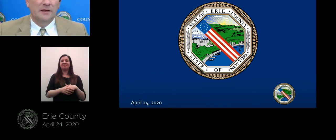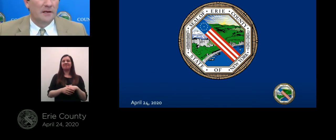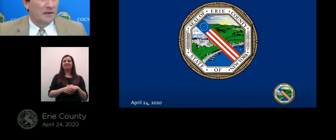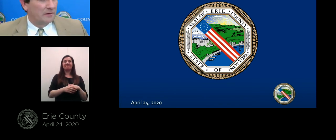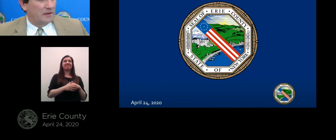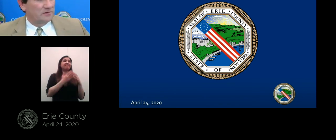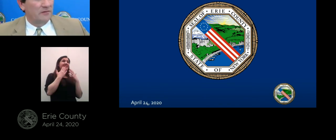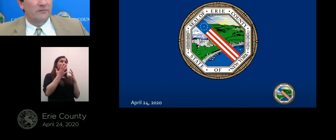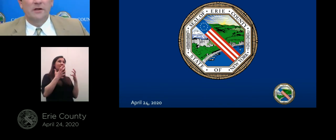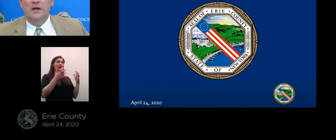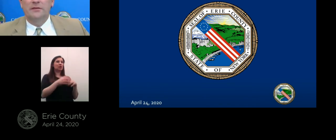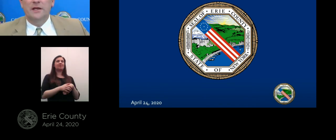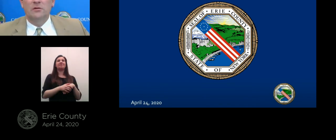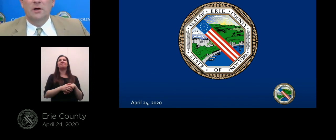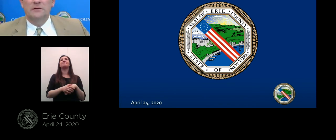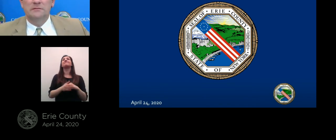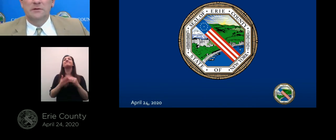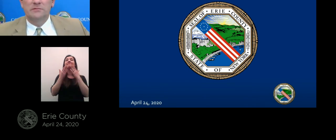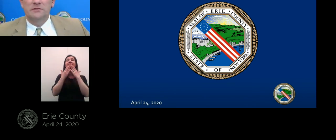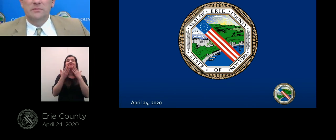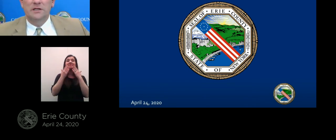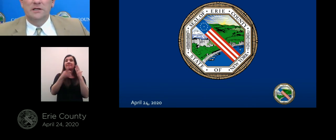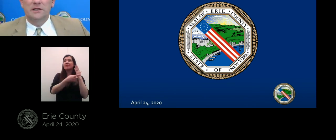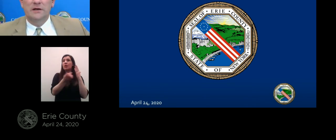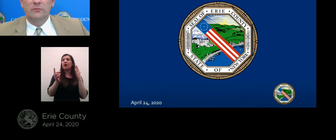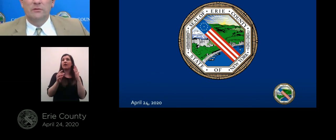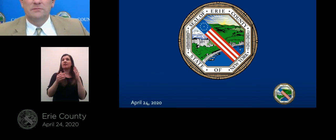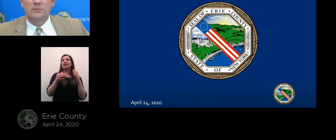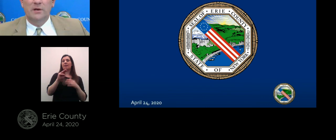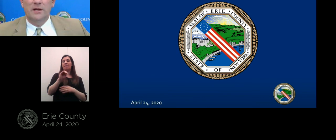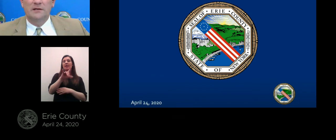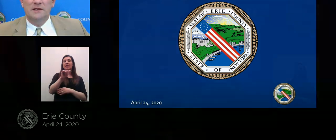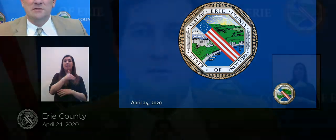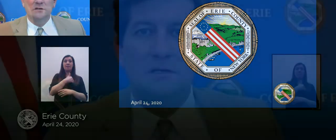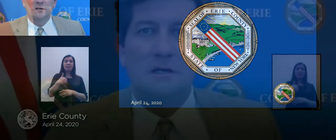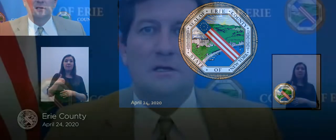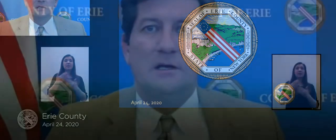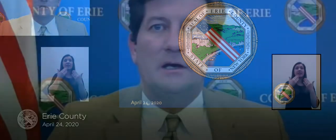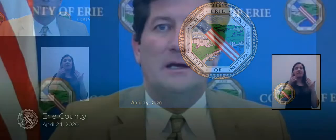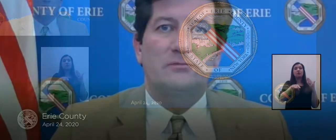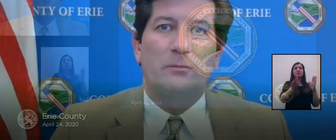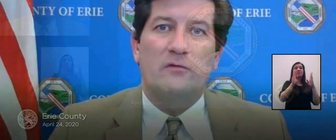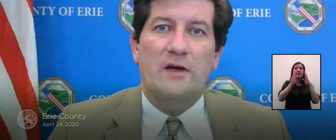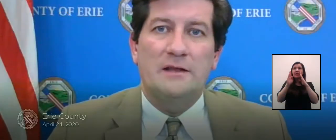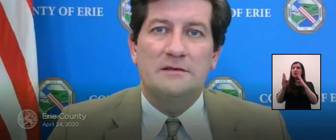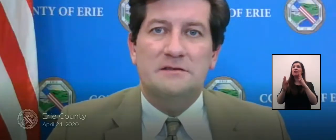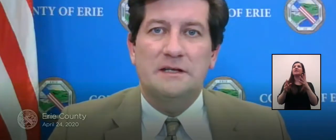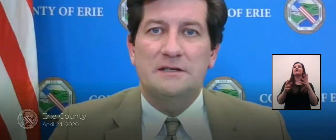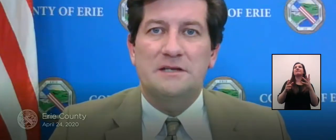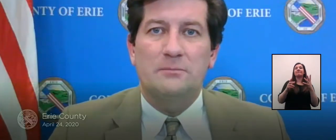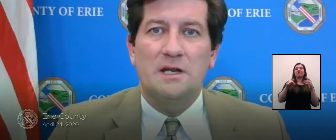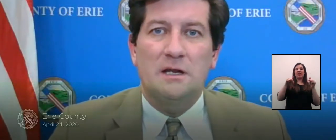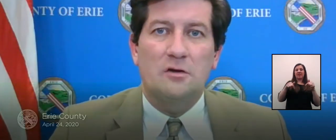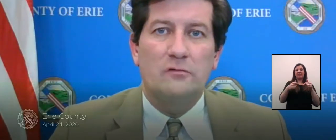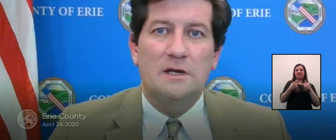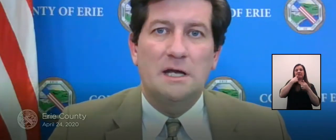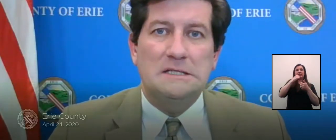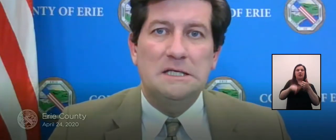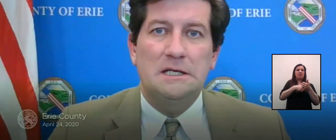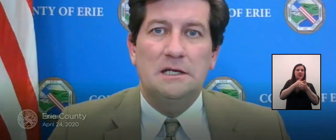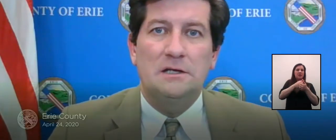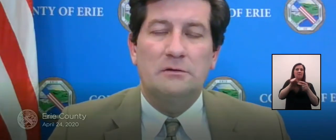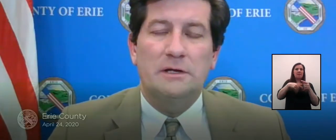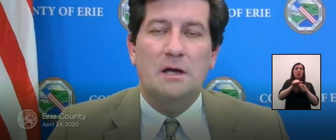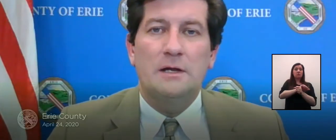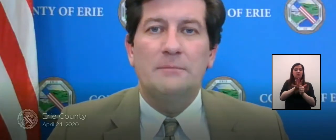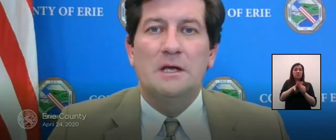you very much. Thanks, Jeff. Thank you all to the members of the media and everyone who's been paying attention as we provide this latest update on